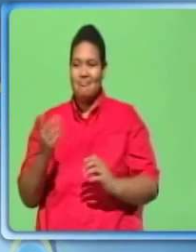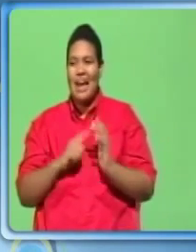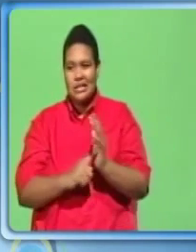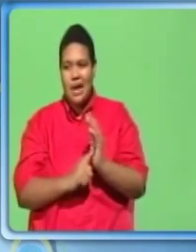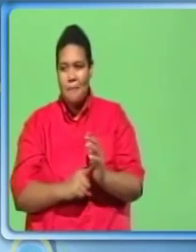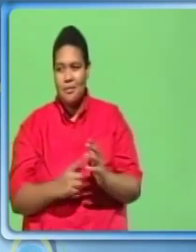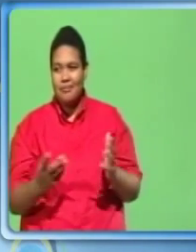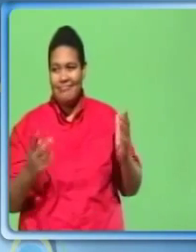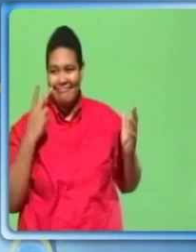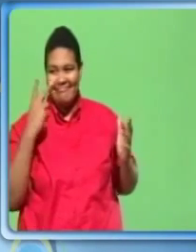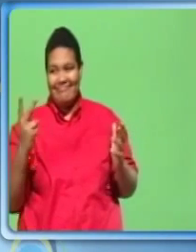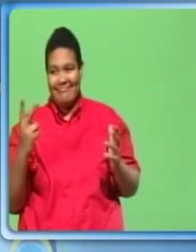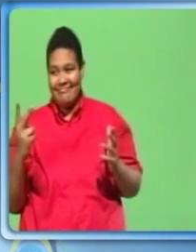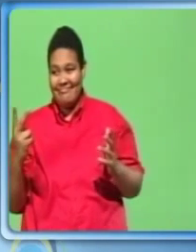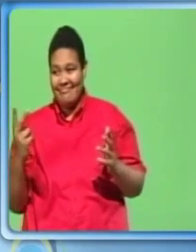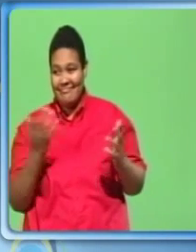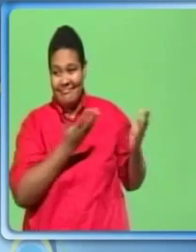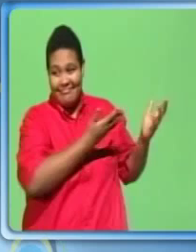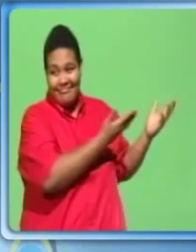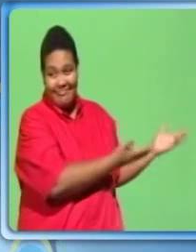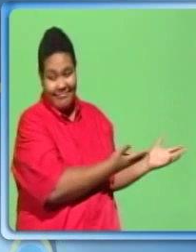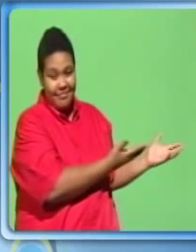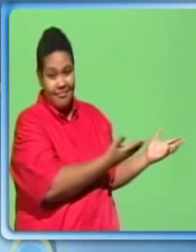Look on the table on the screen.